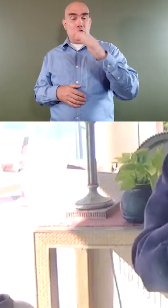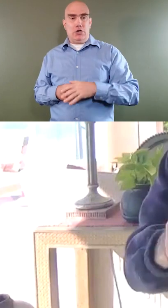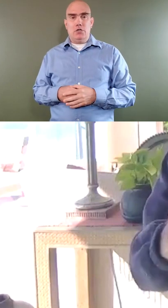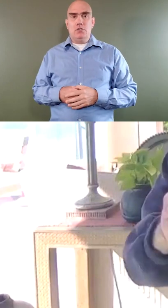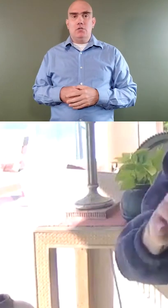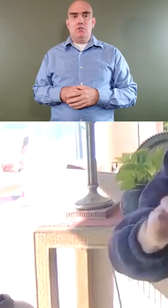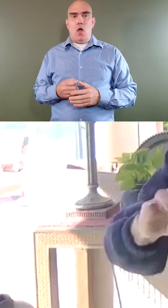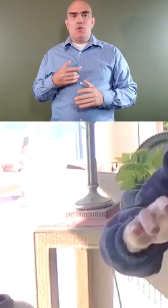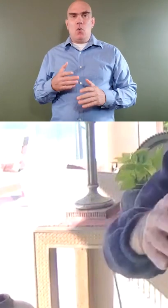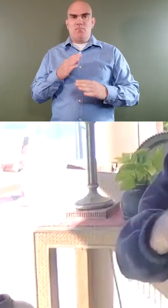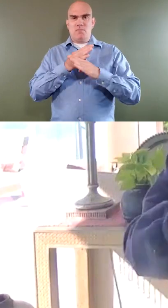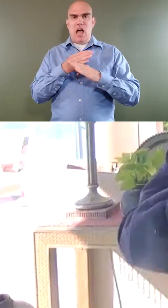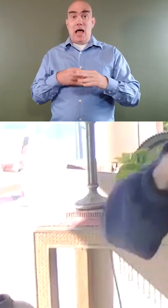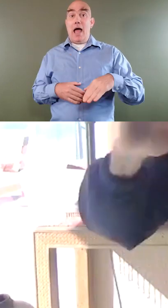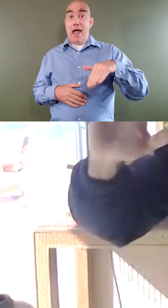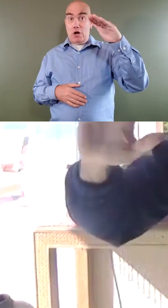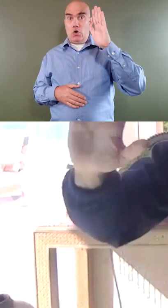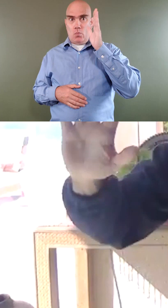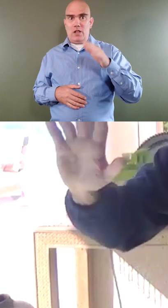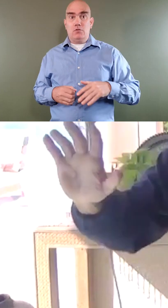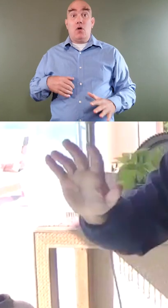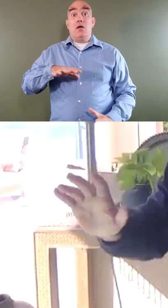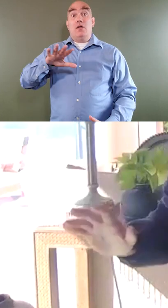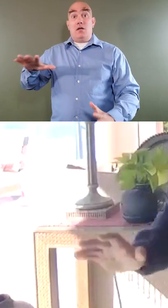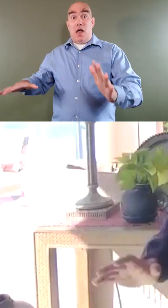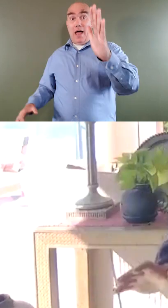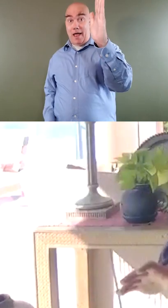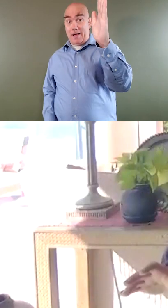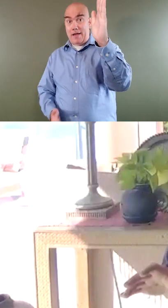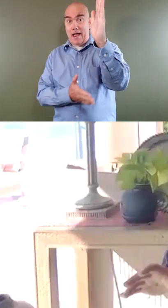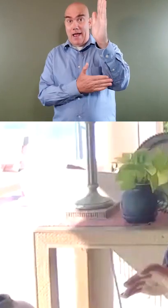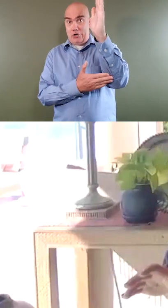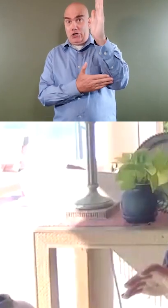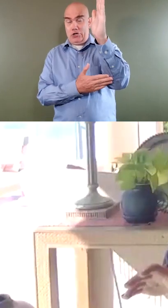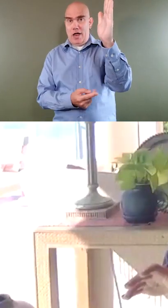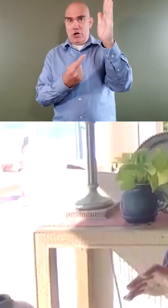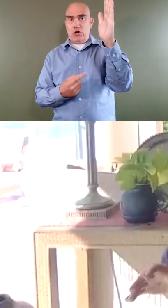right? So I'm going to block higher,